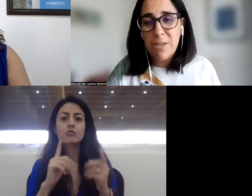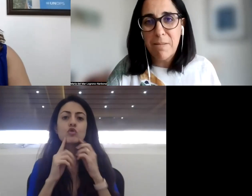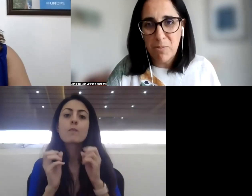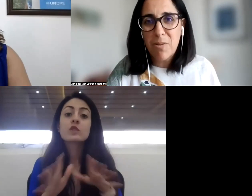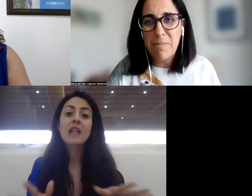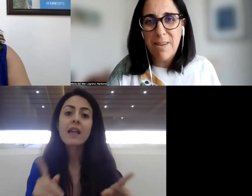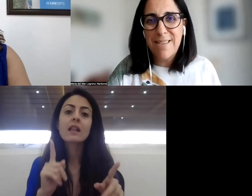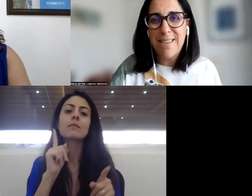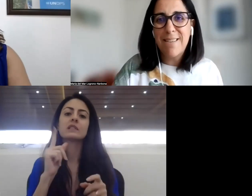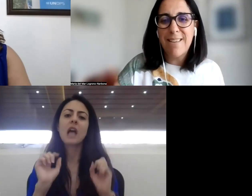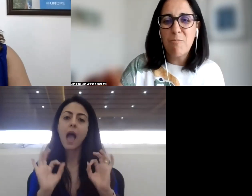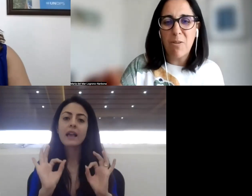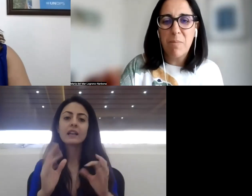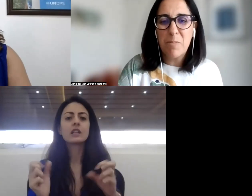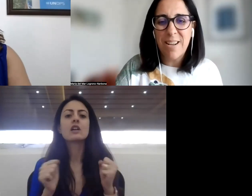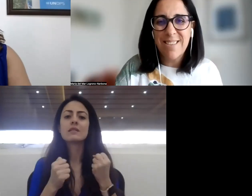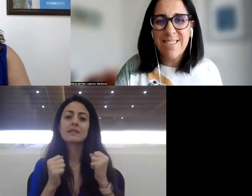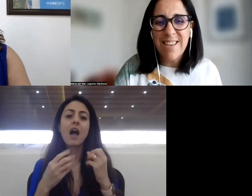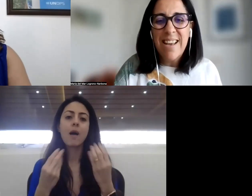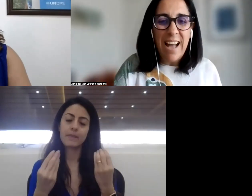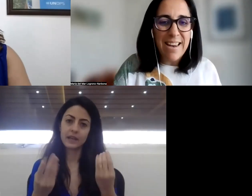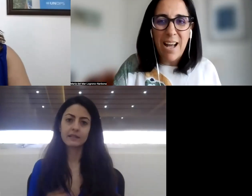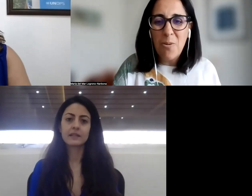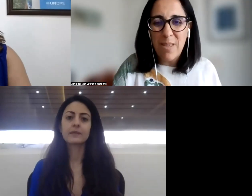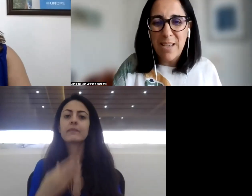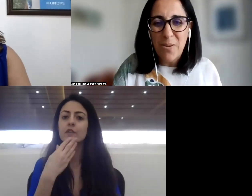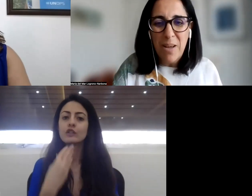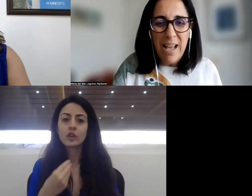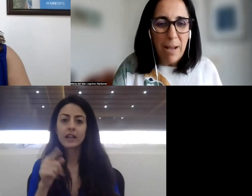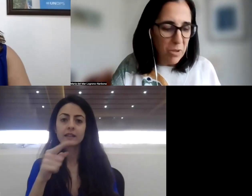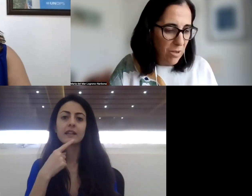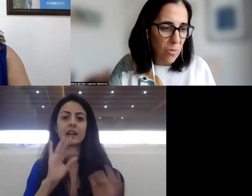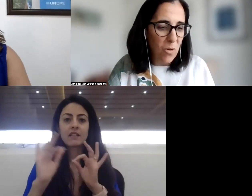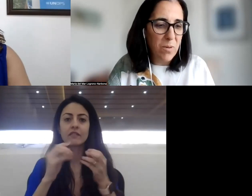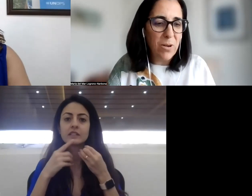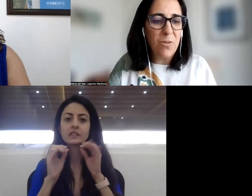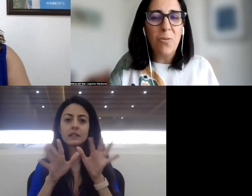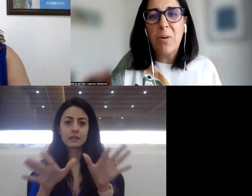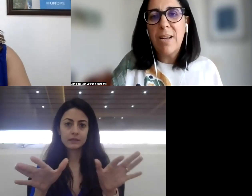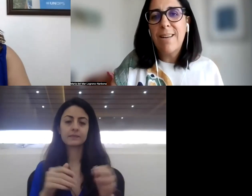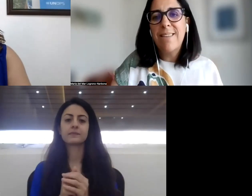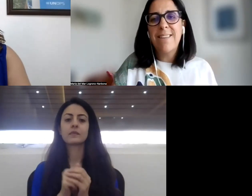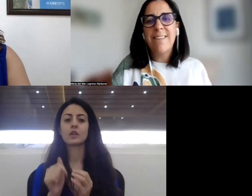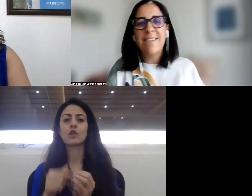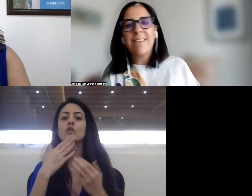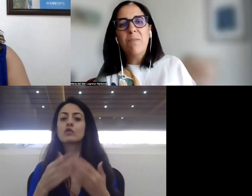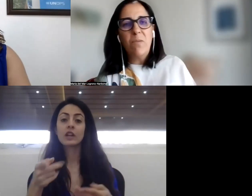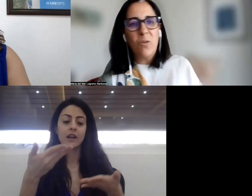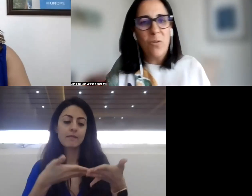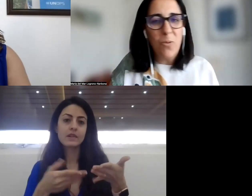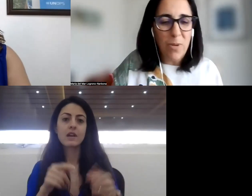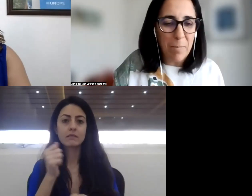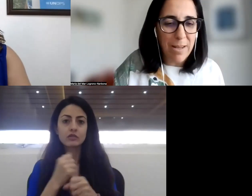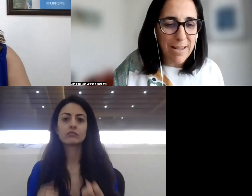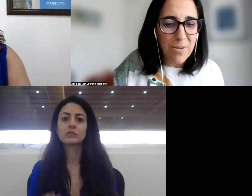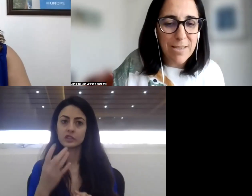really interesting program, and I think one of the best practices. And now, thank you. I'm going to go over to, I'm going to give the floor